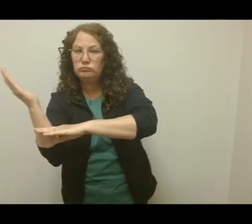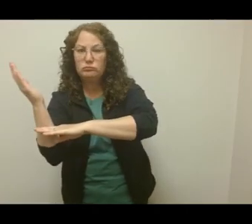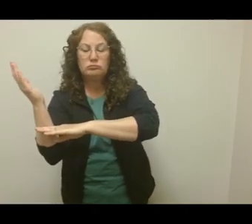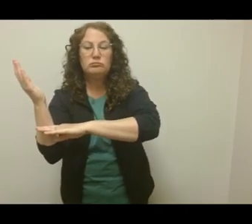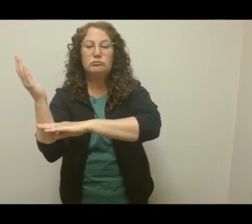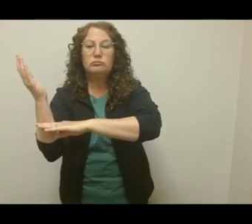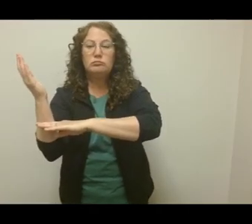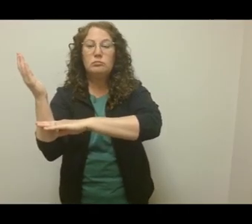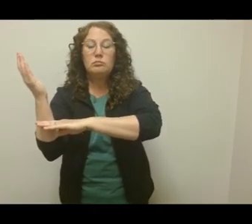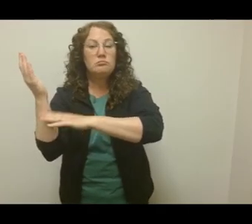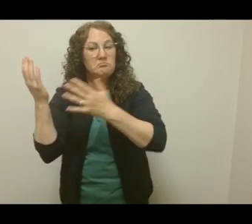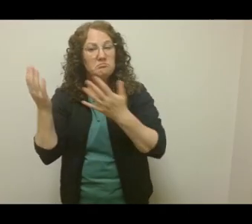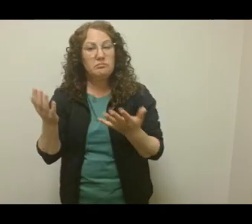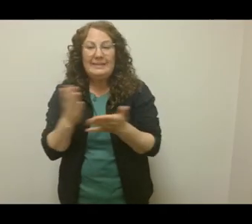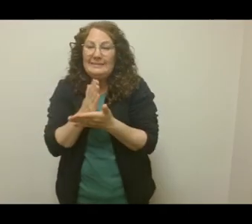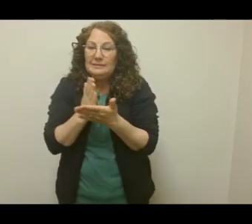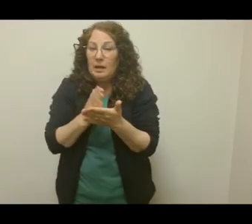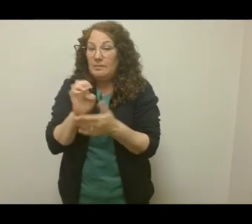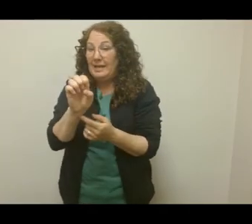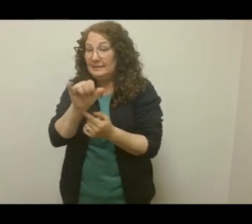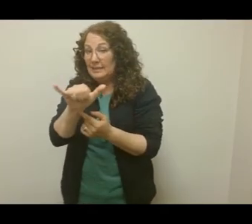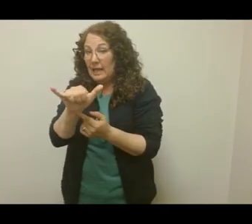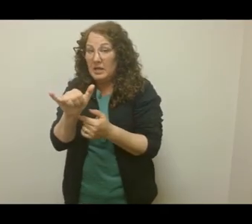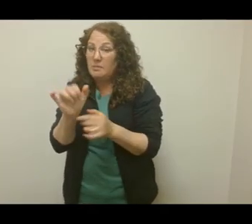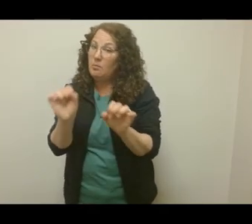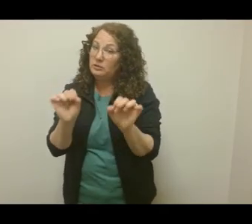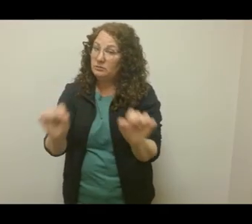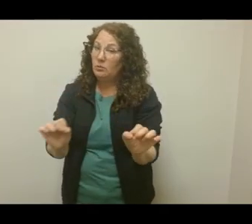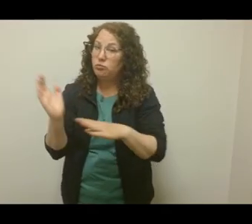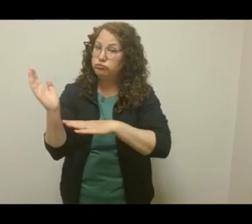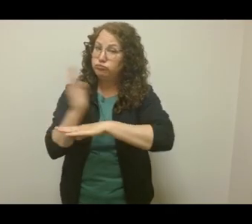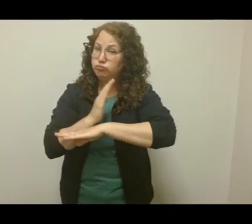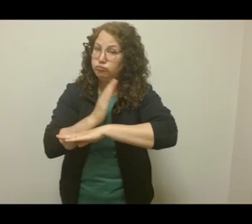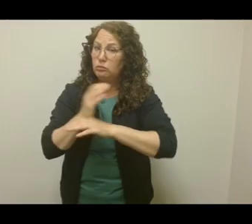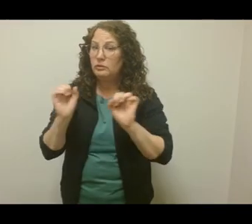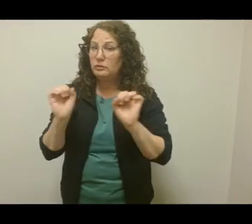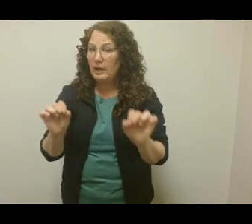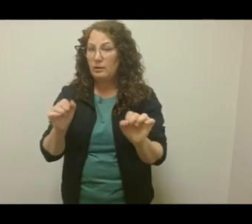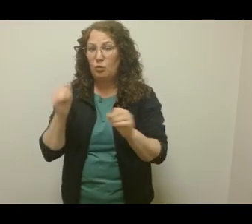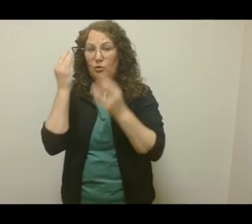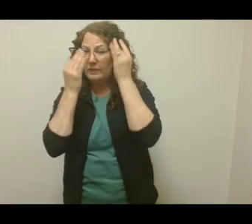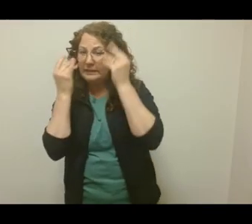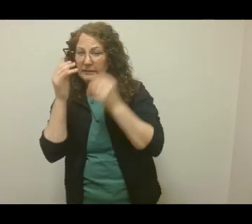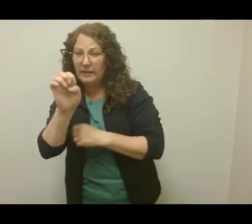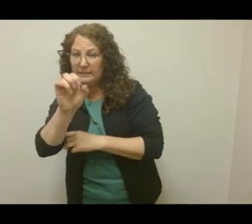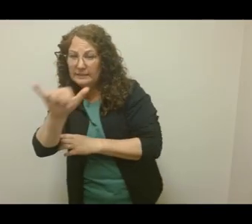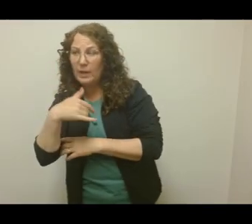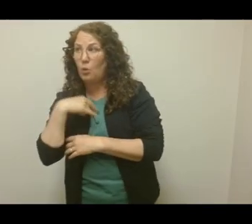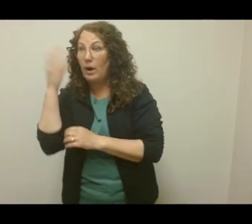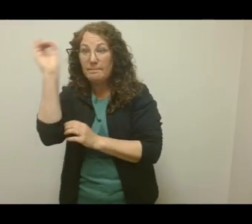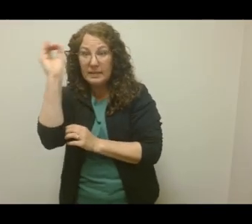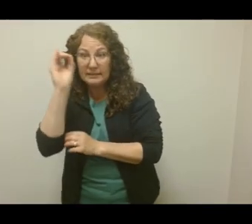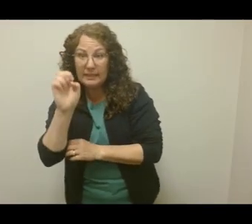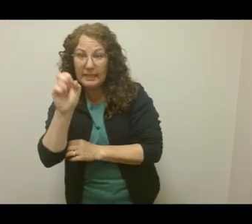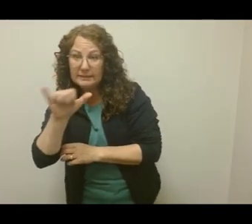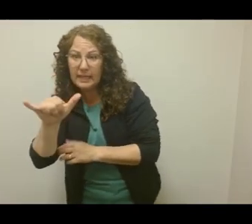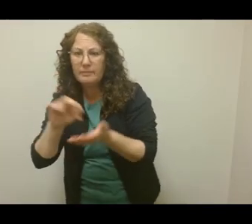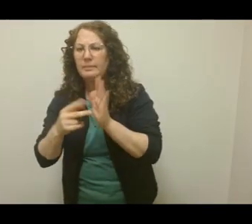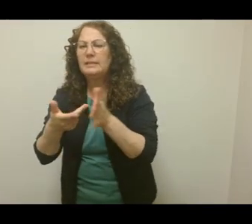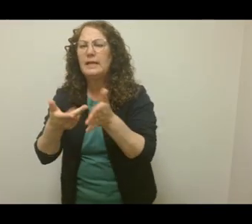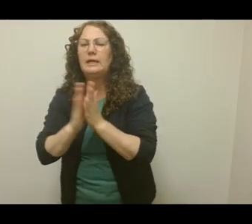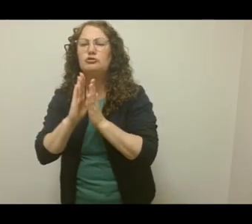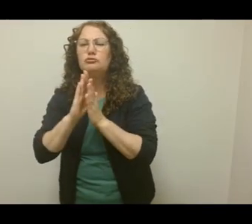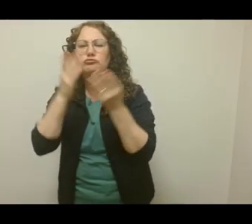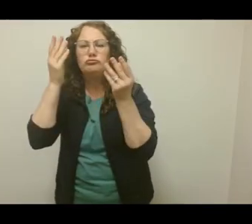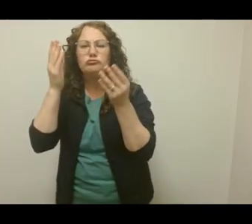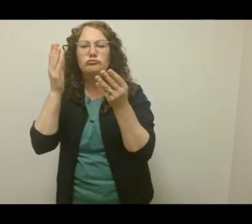formal, some essays can even be less formal. You can have a reflective essay or an opinion essay where you're just being asked to share your thoughts